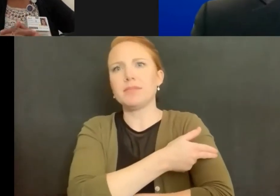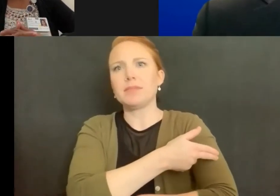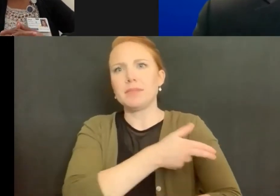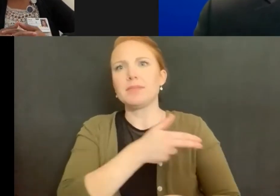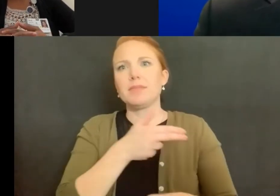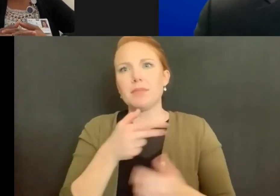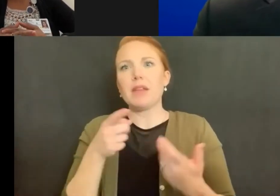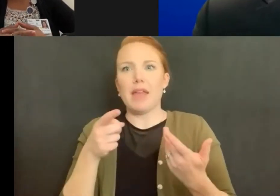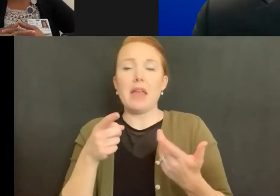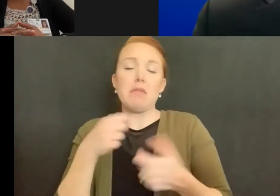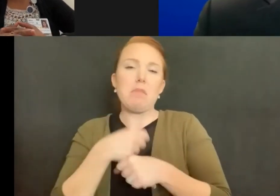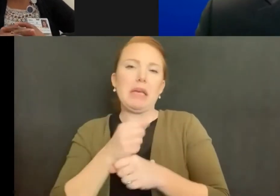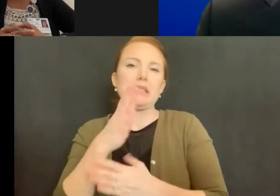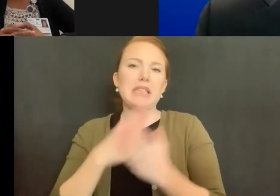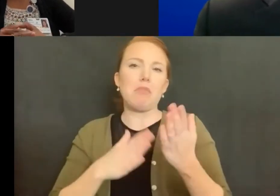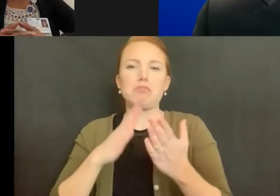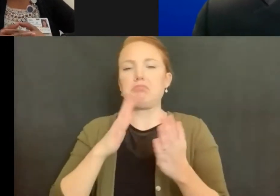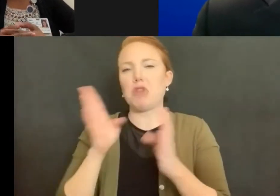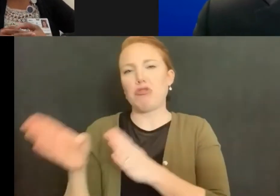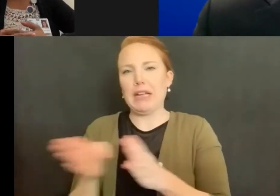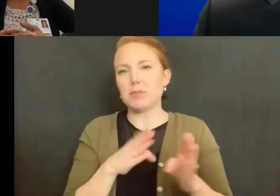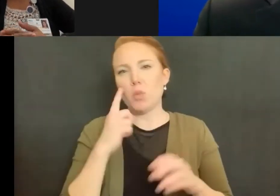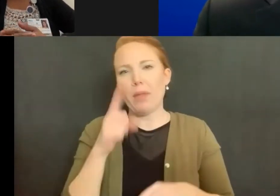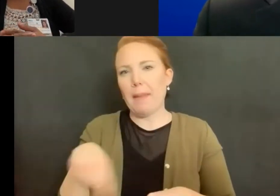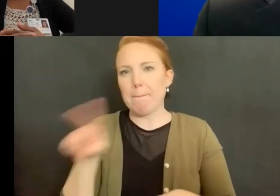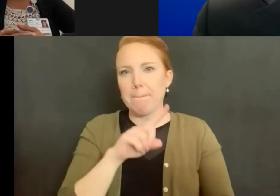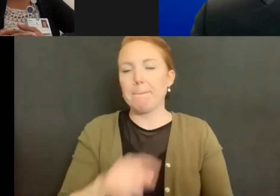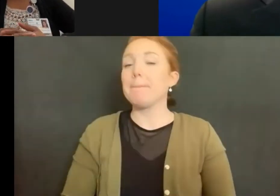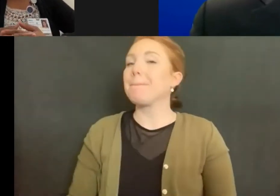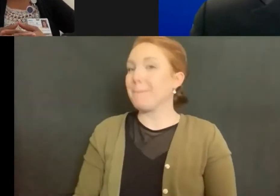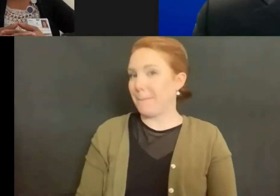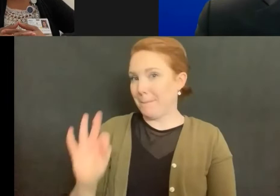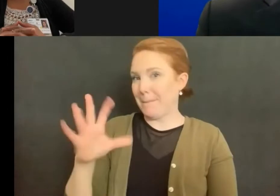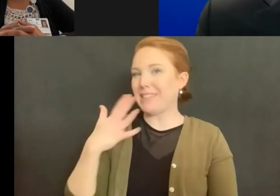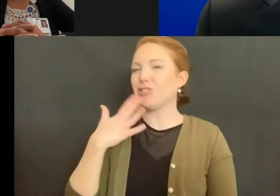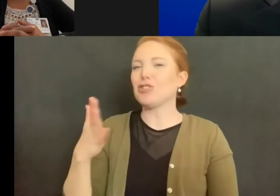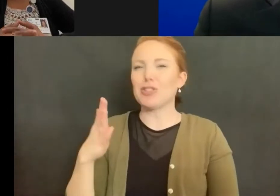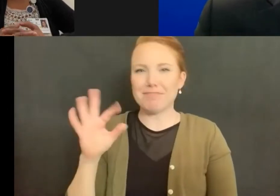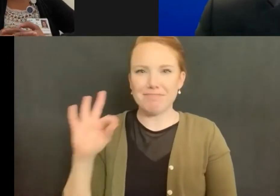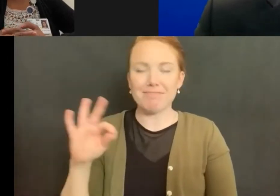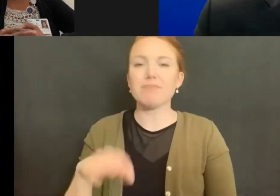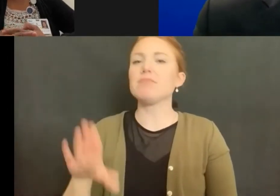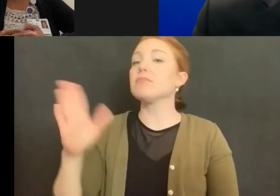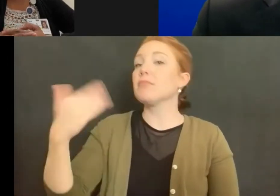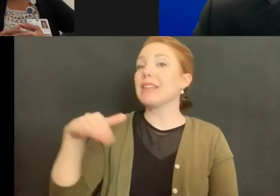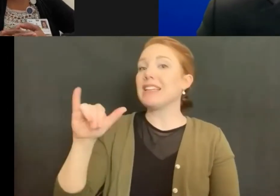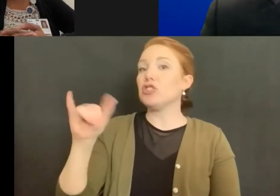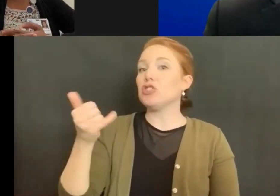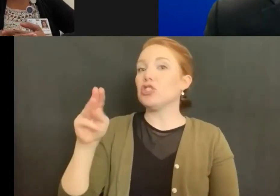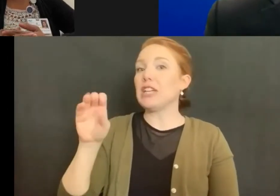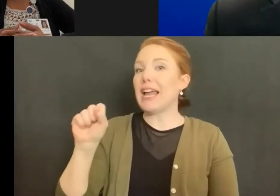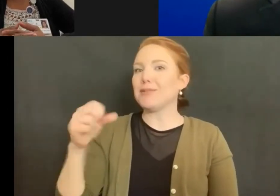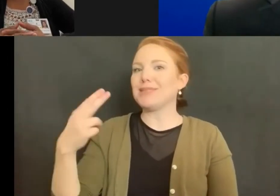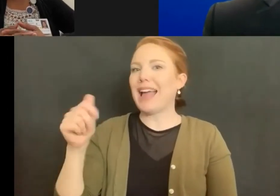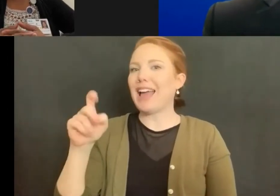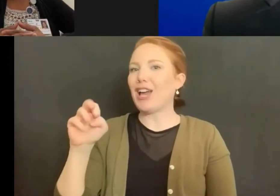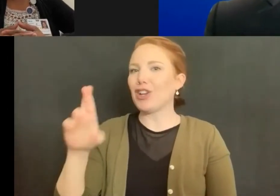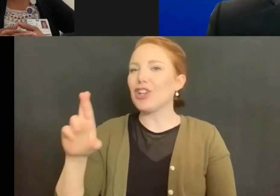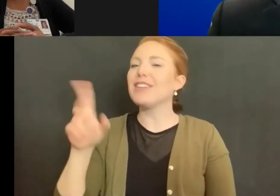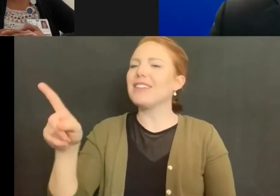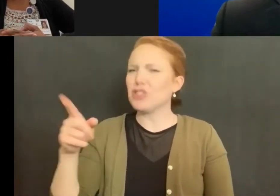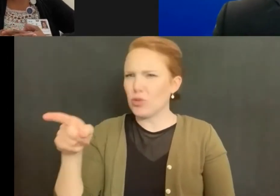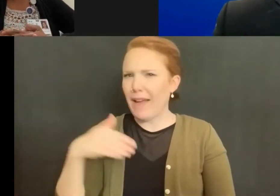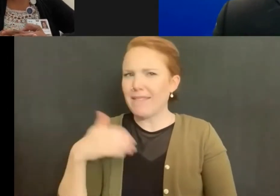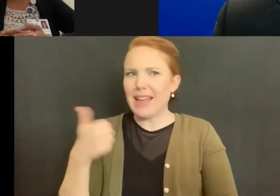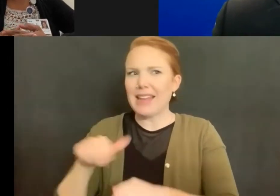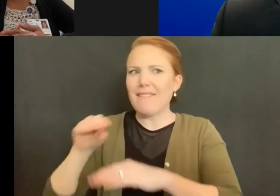some arrangements. That's actually a great segue. The next question, James Hatter. Thank you, James. Do you have advice for teachers